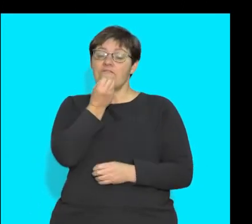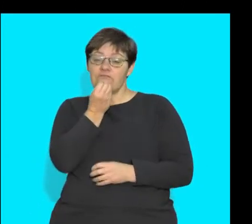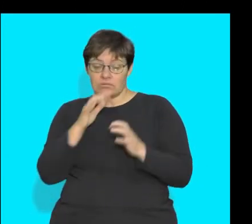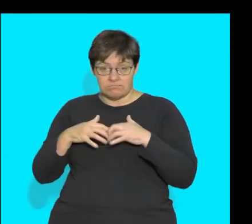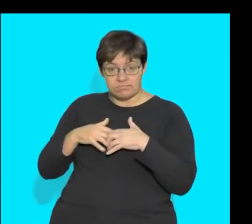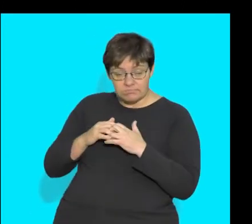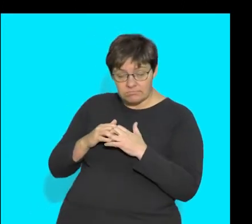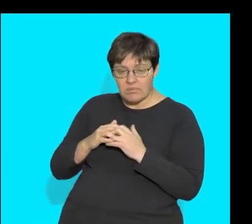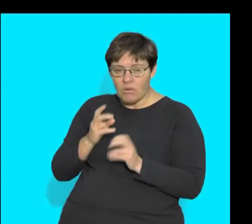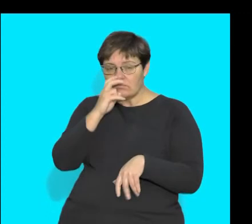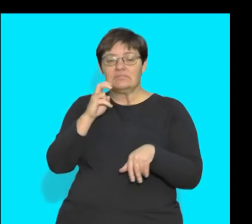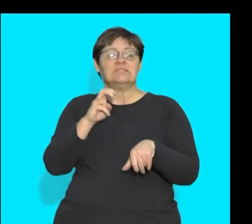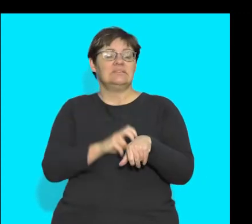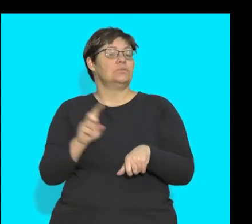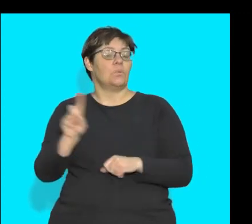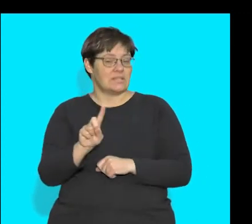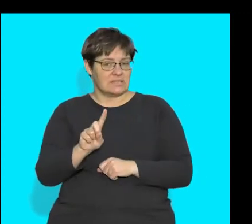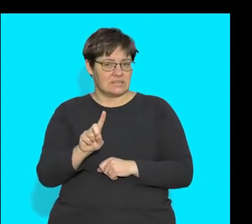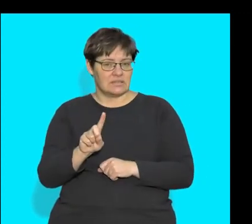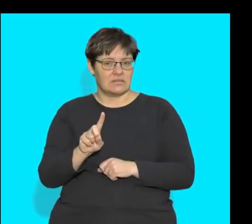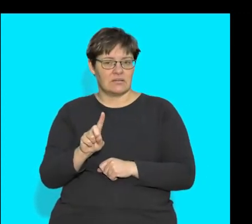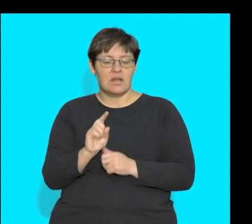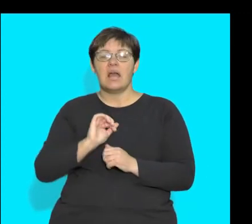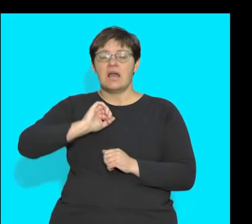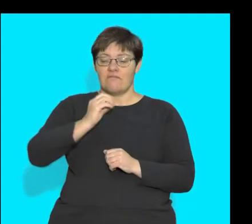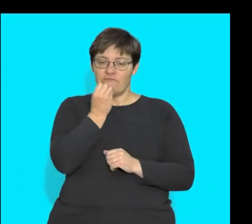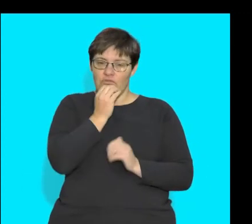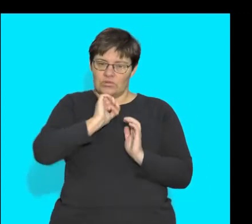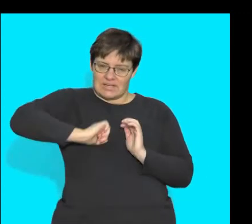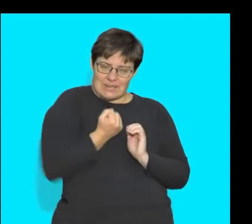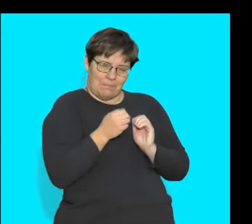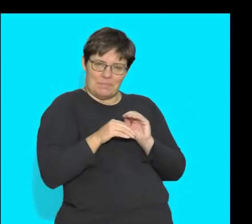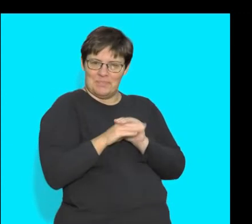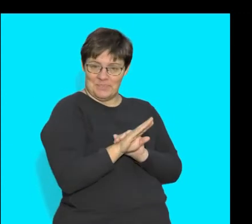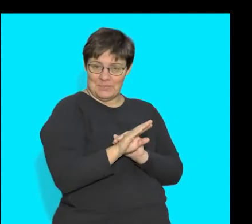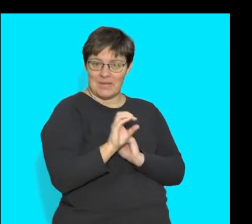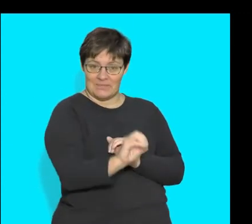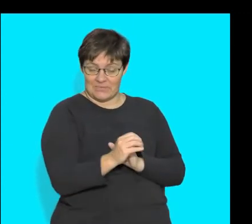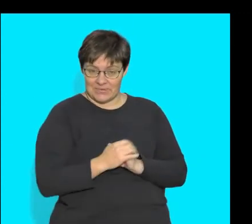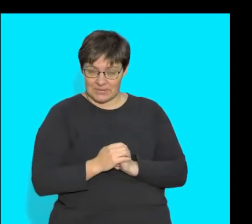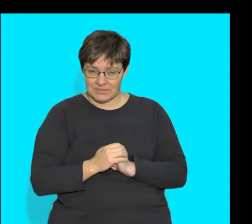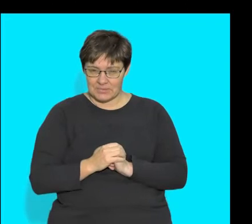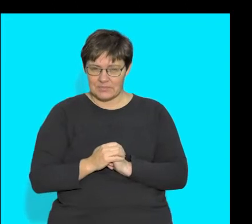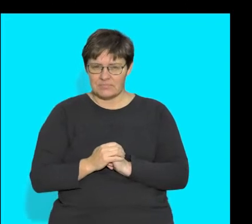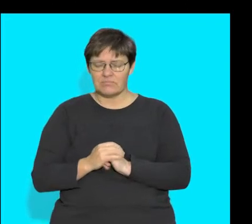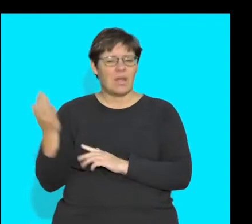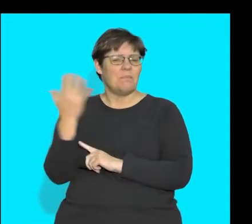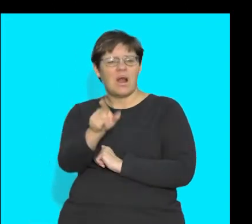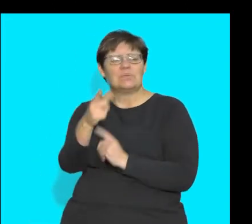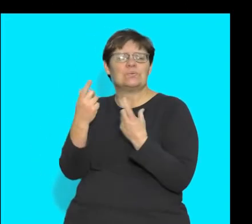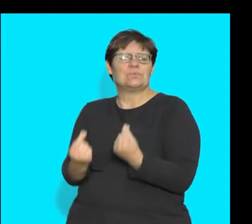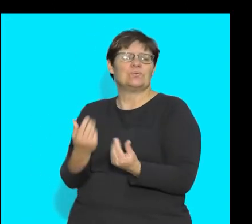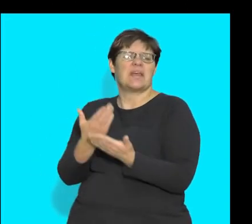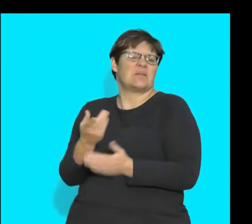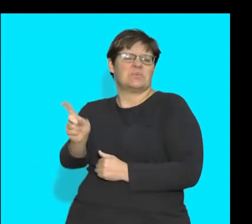make food, they also need to store food. Right, so what can plants